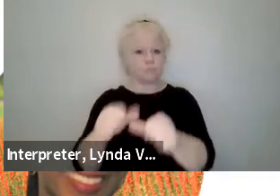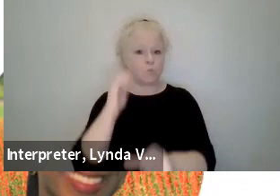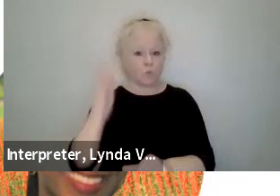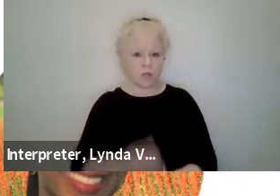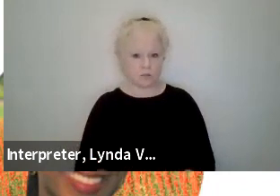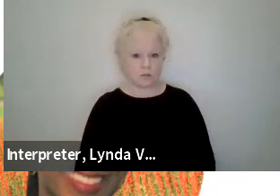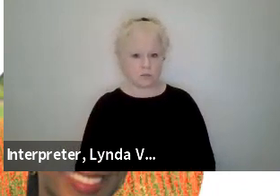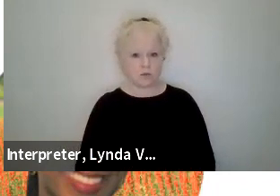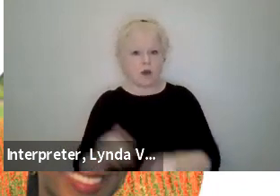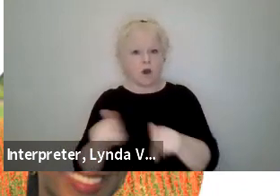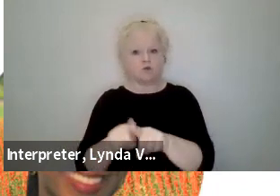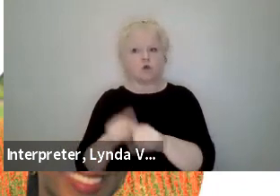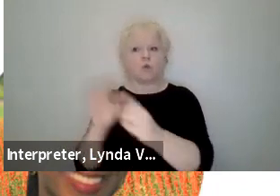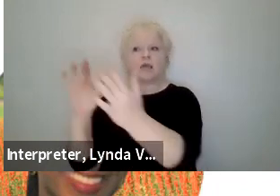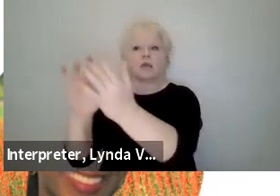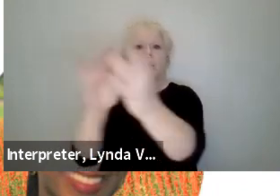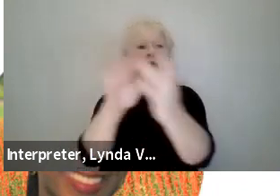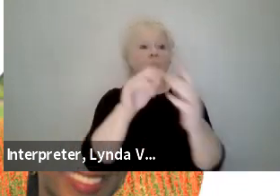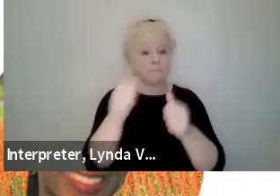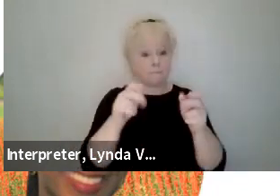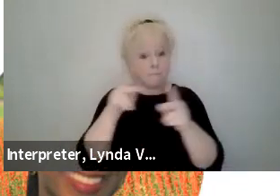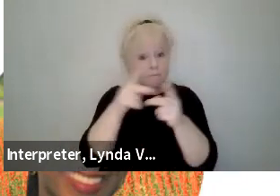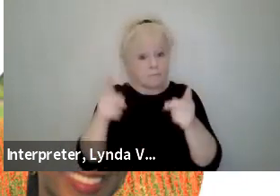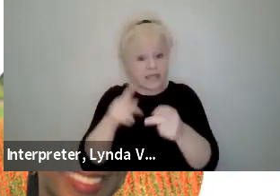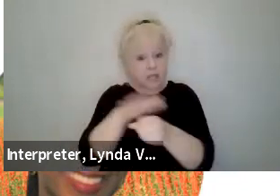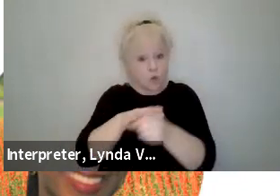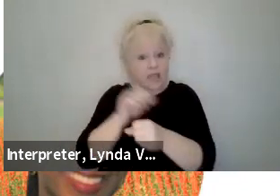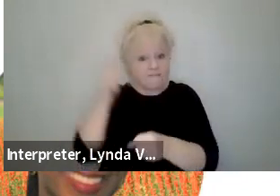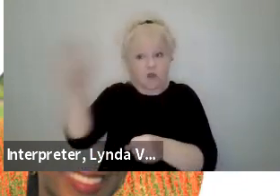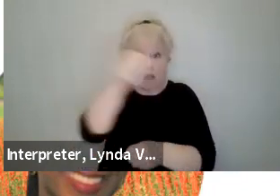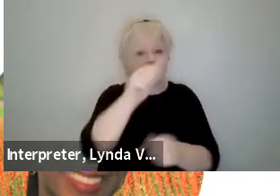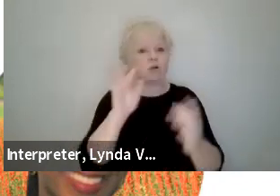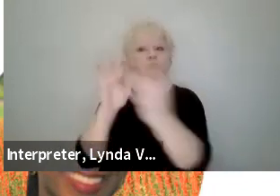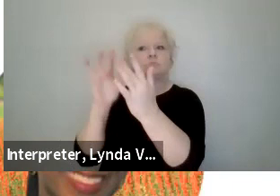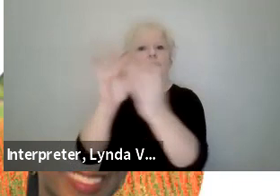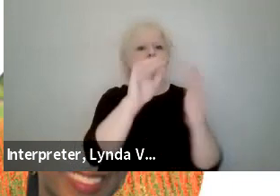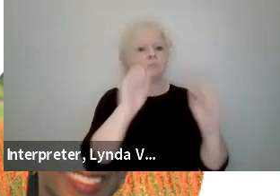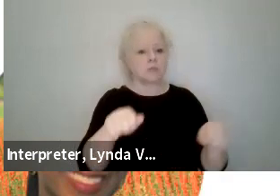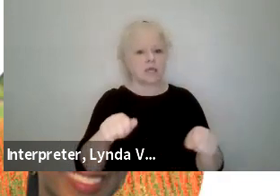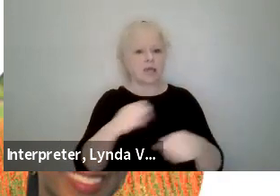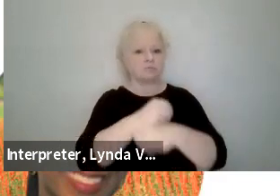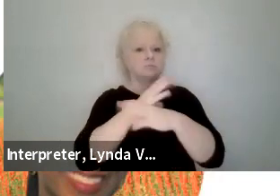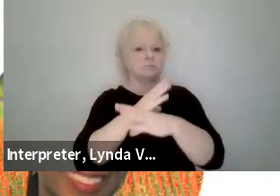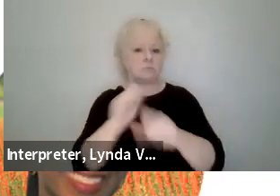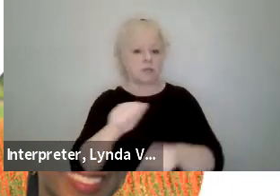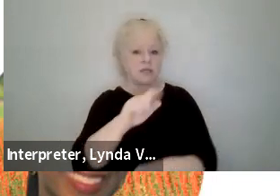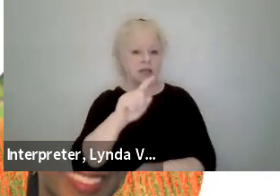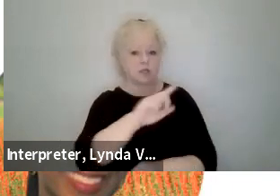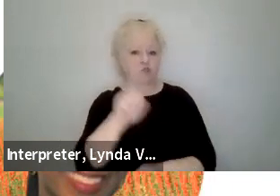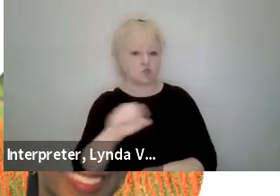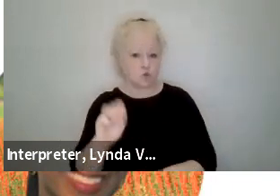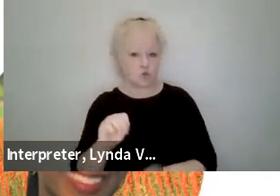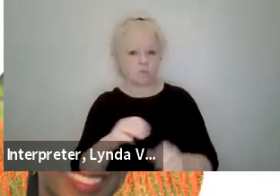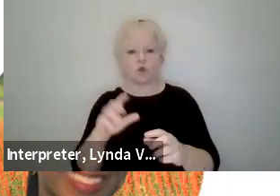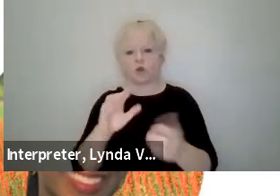counties remotely. CIL Jacksonville is in the works of creating a lending library in which participants can loan